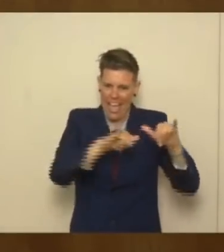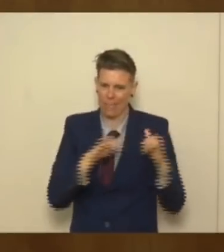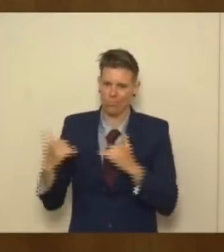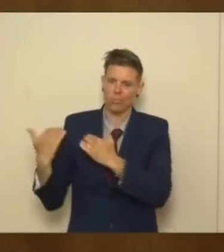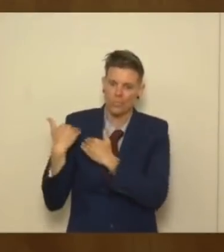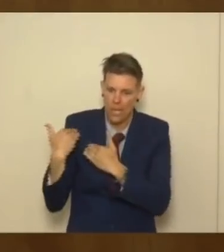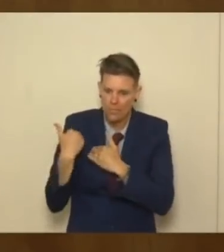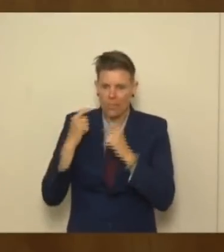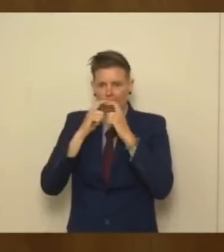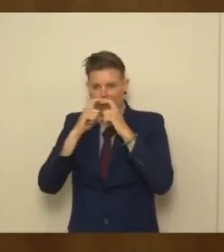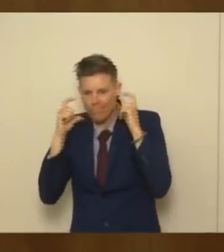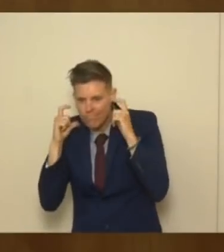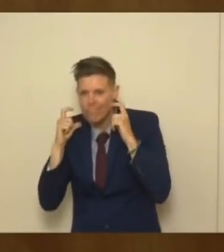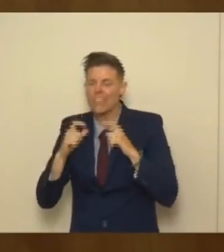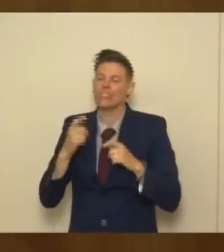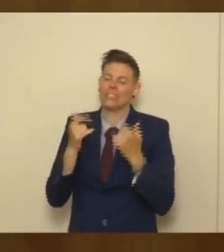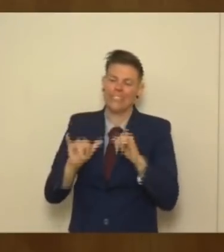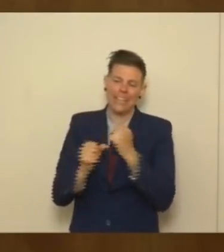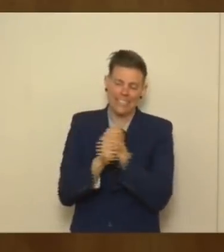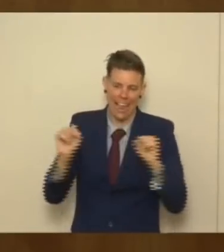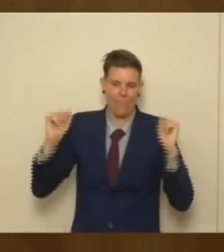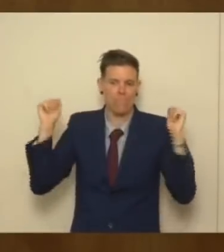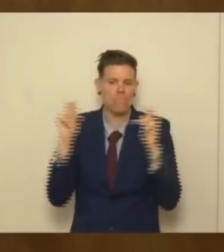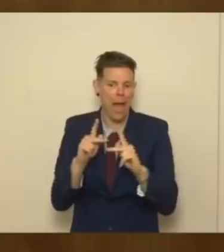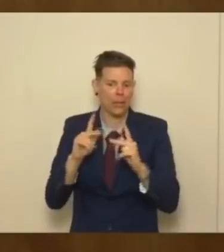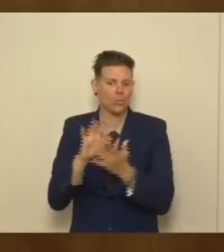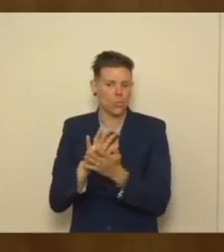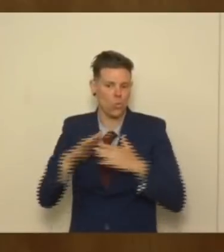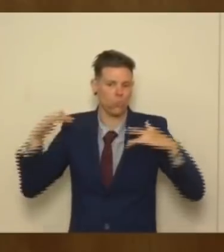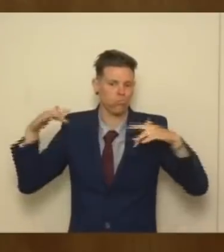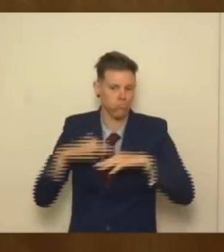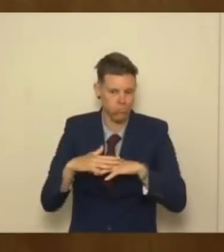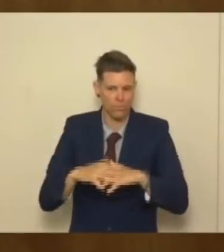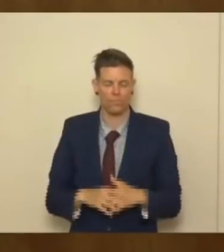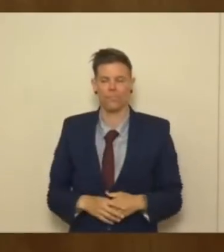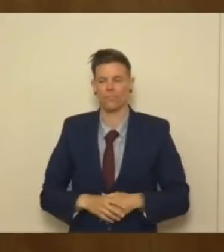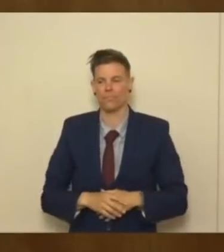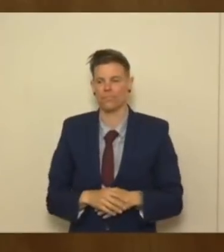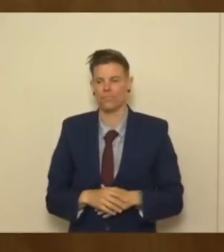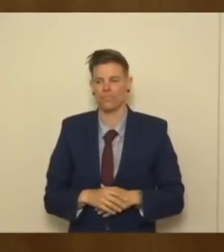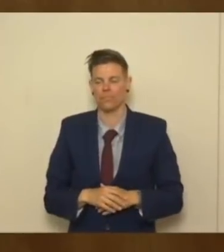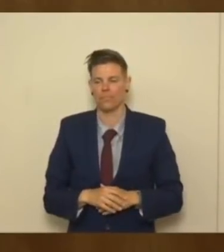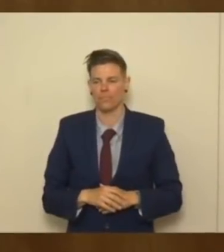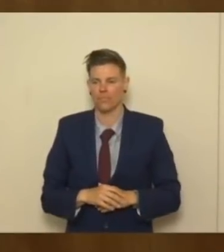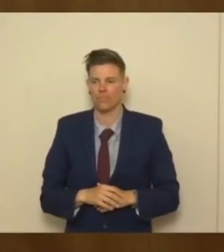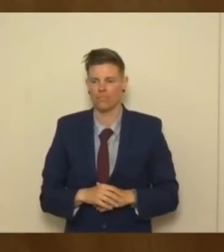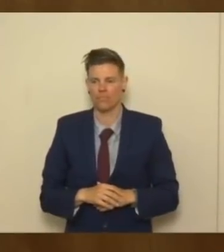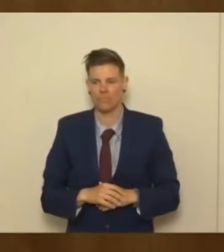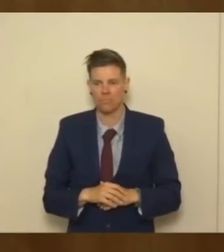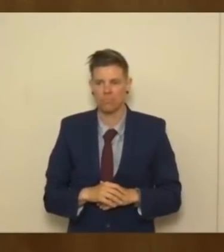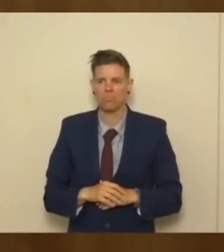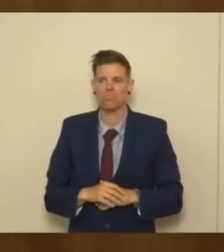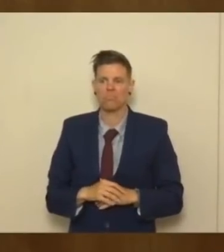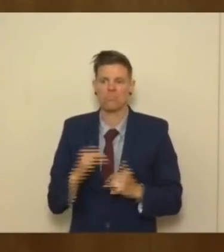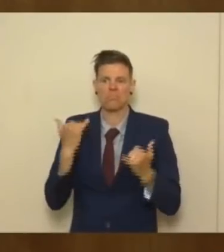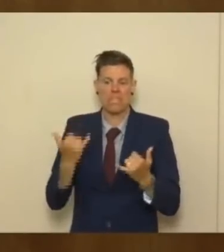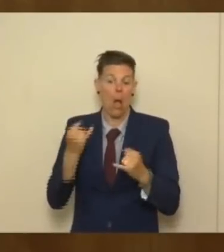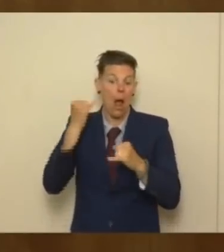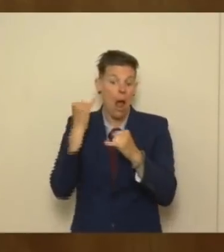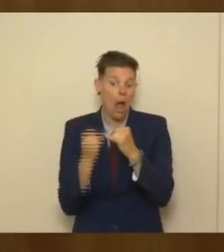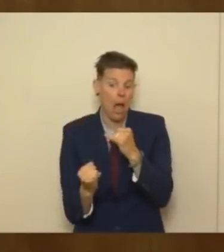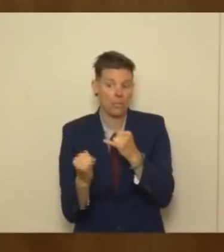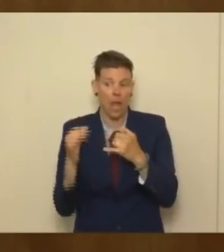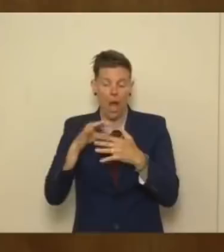as the Lieutenant Governor said, we believe that the hybrid model would be the safest model to start school with sort of